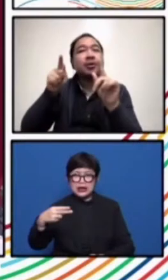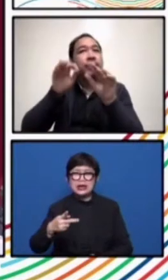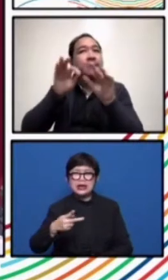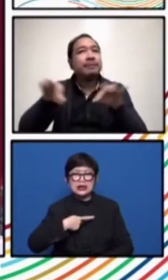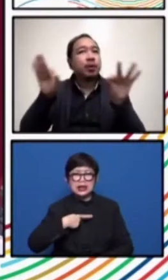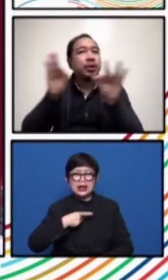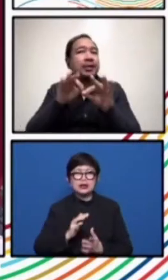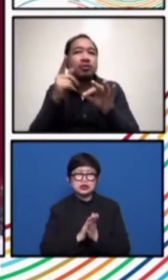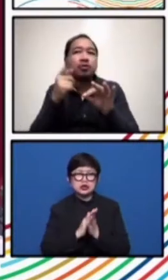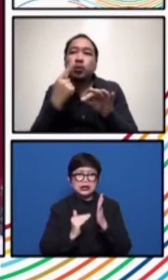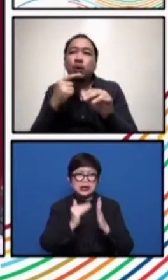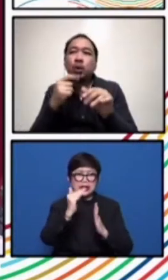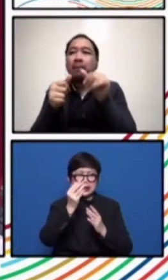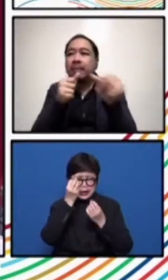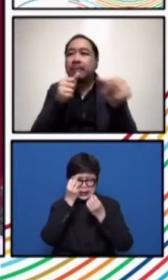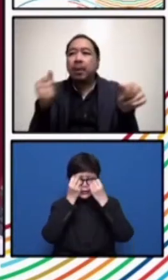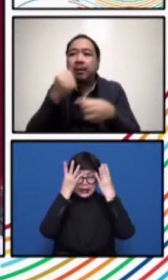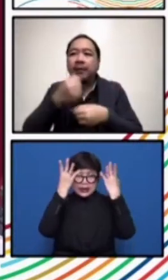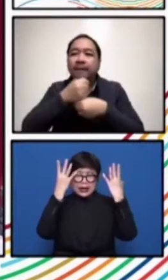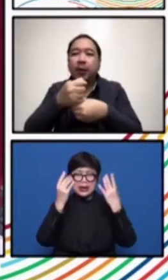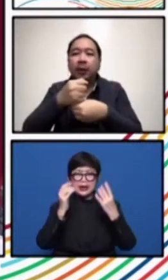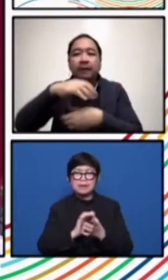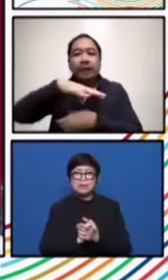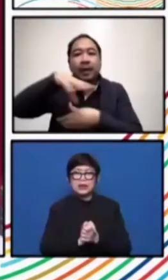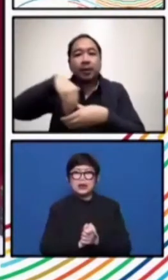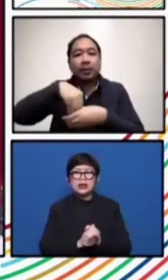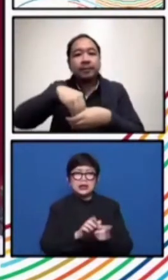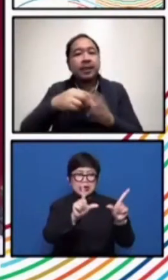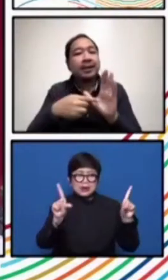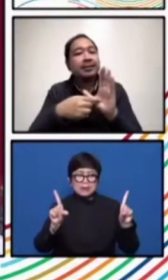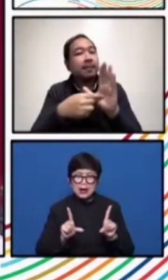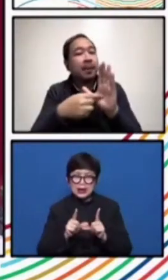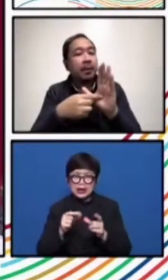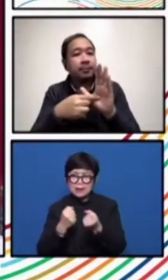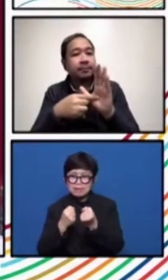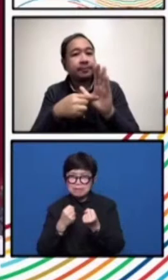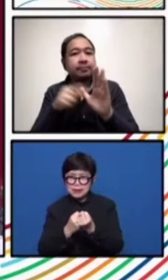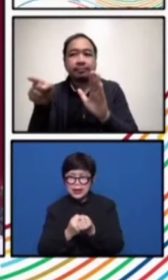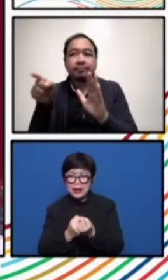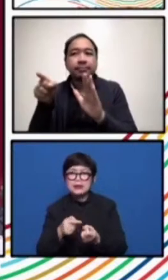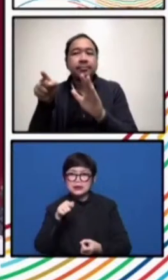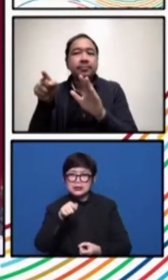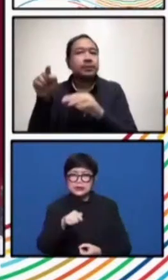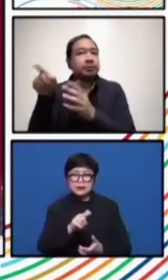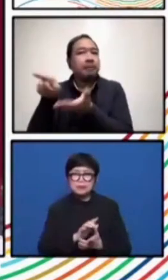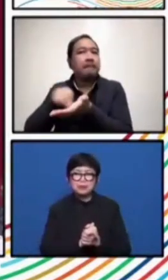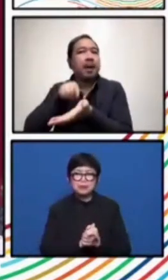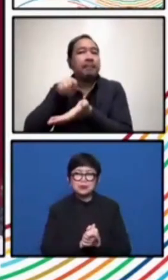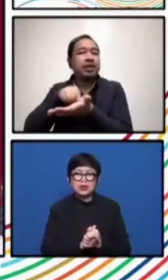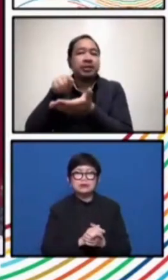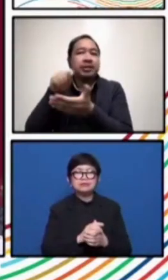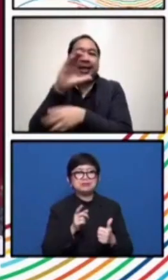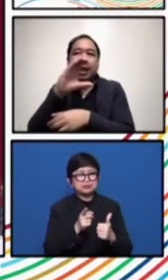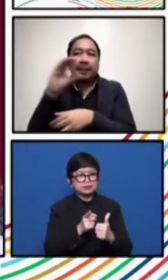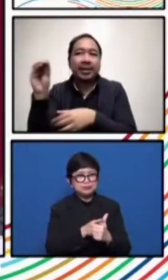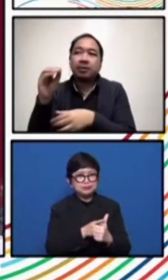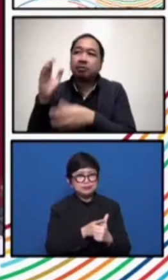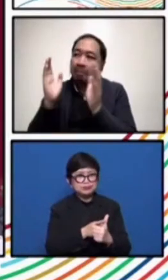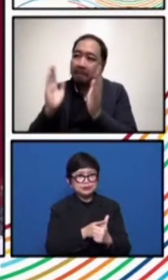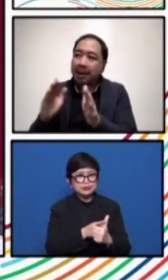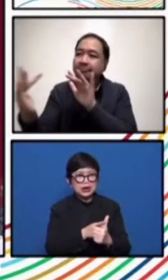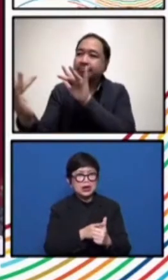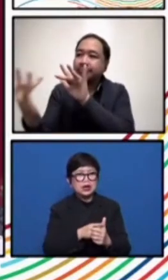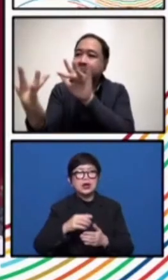stakeholders who will be involved for example the most important one is Publishers get in touch with the publishing